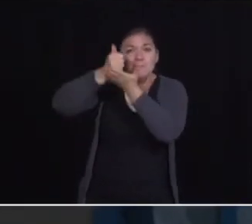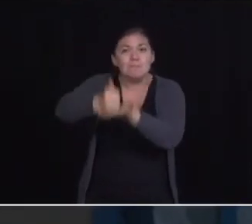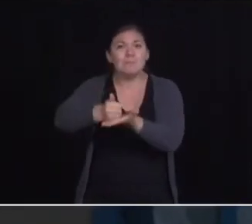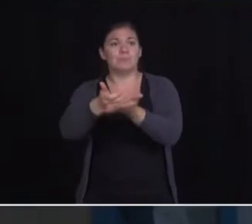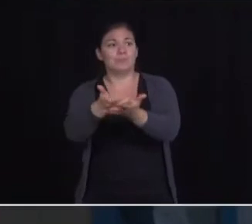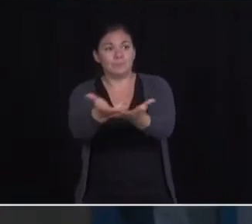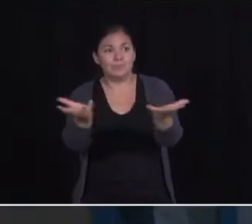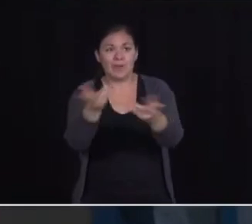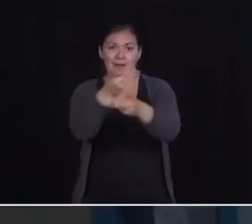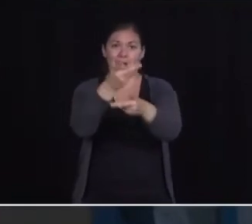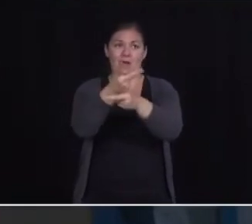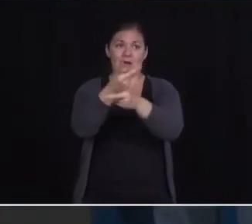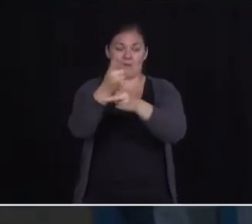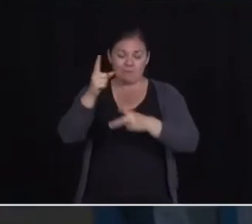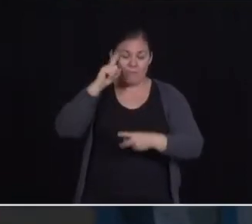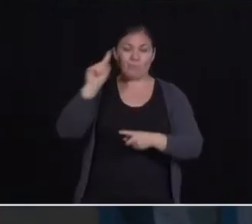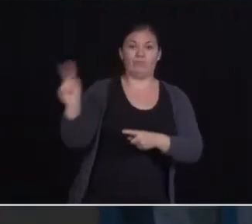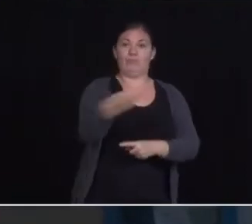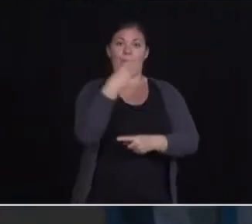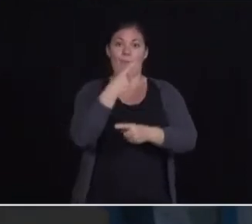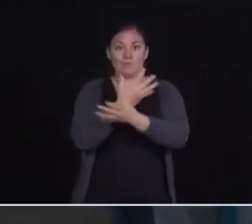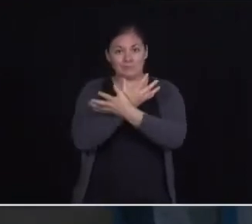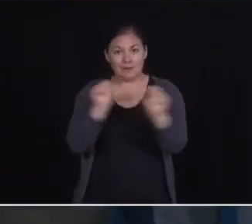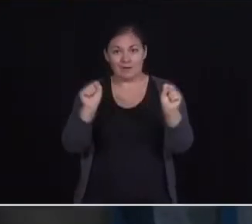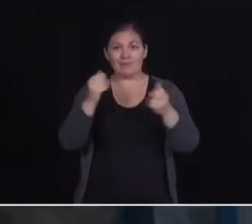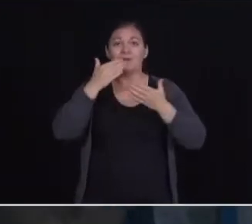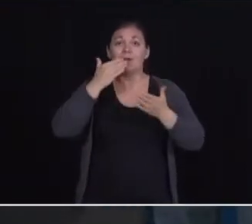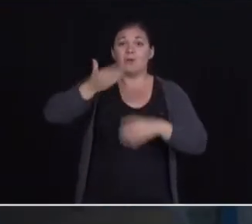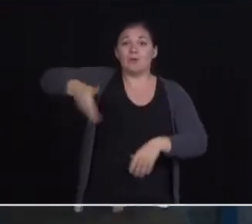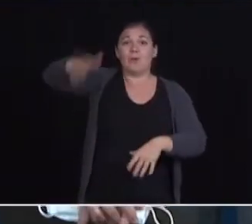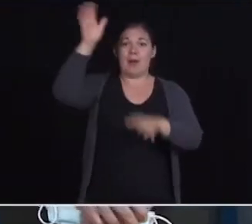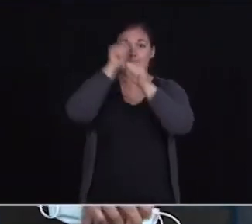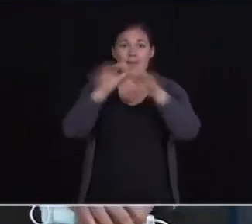bottom of my heart, and God bless the people of Ontario.